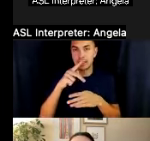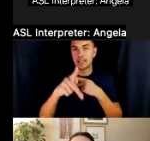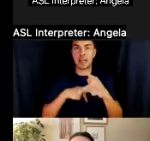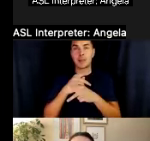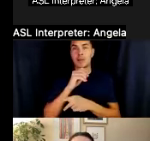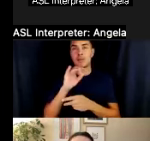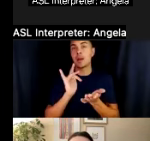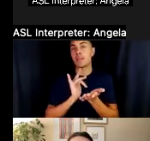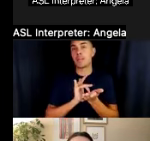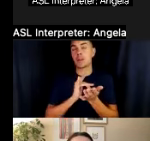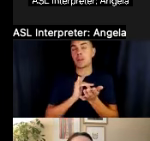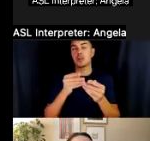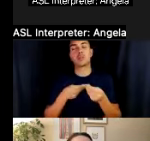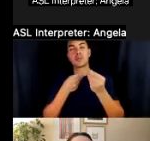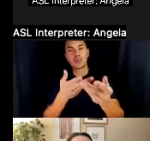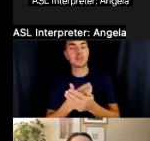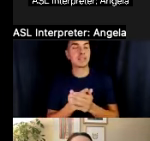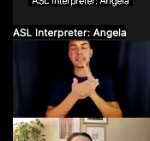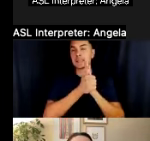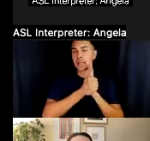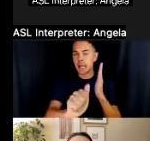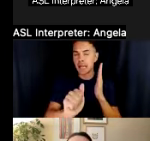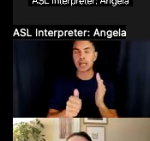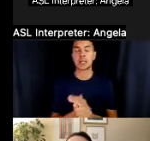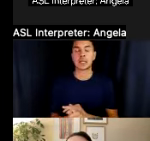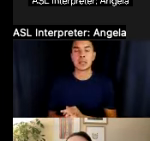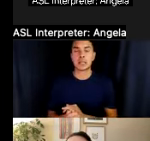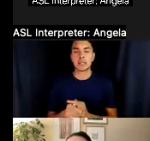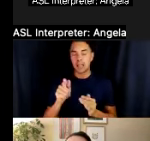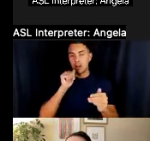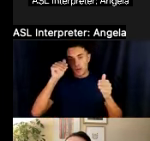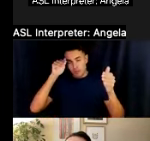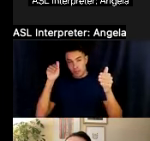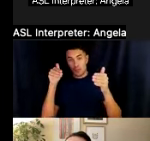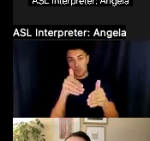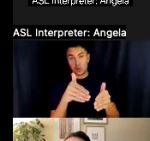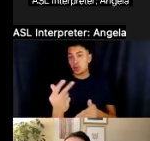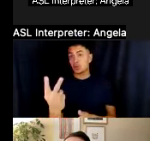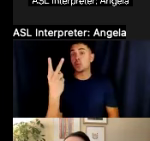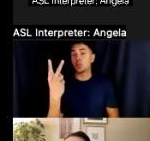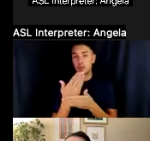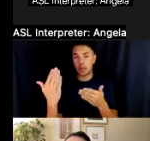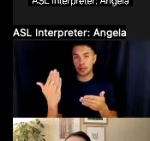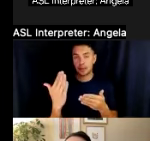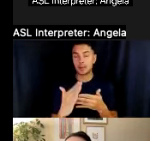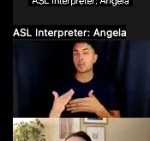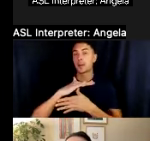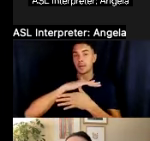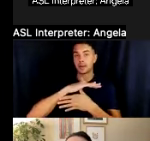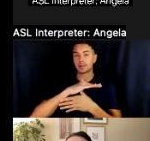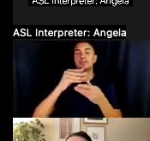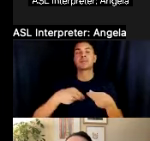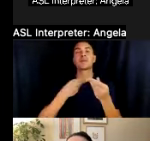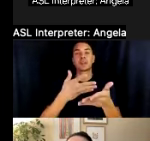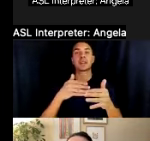medical provision, the skill set, and they are focused on two things, primarily providing excellent